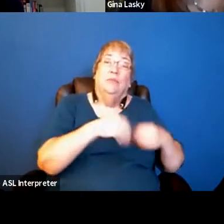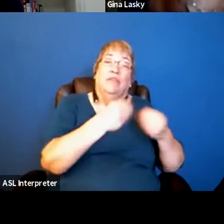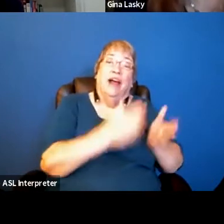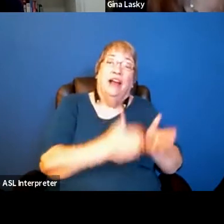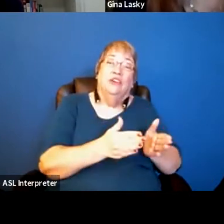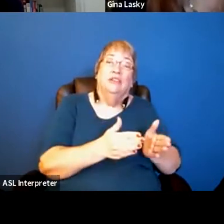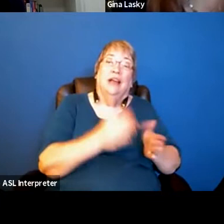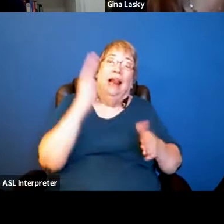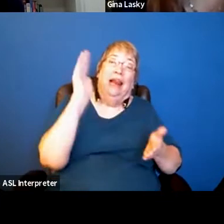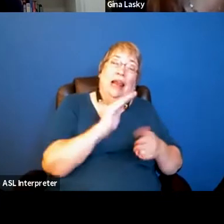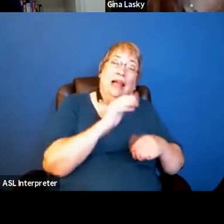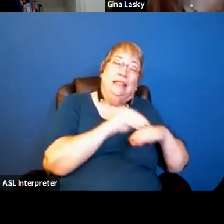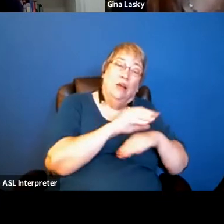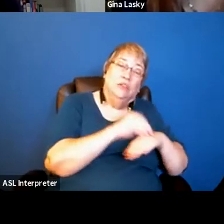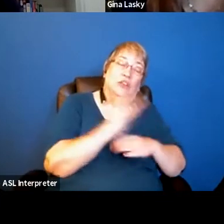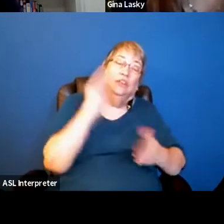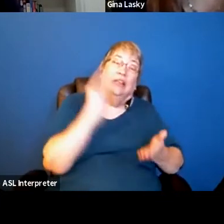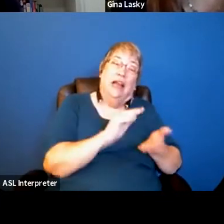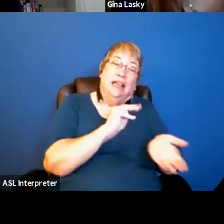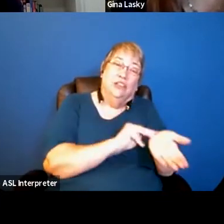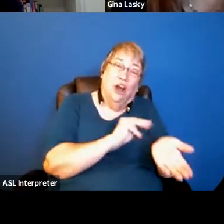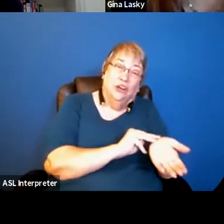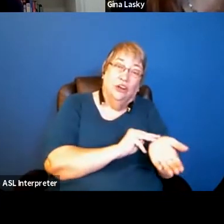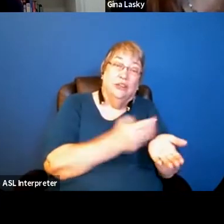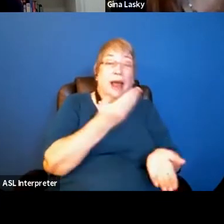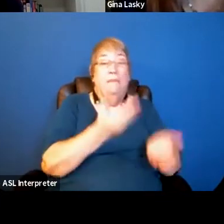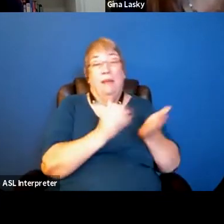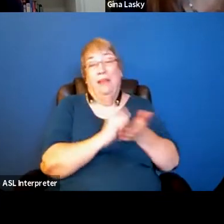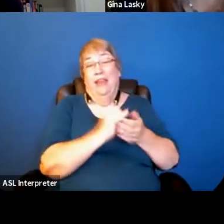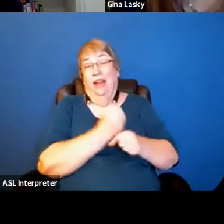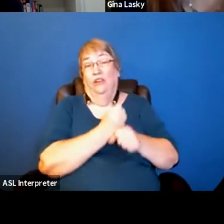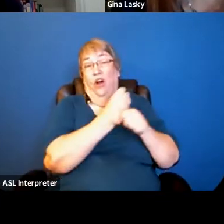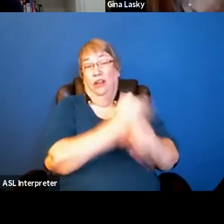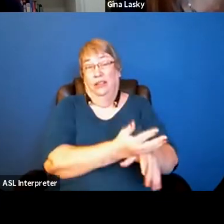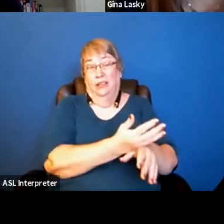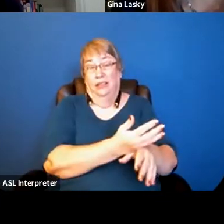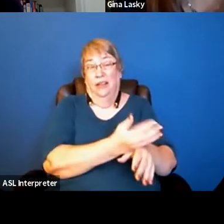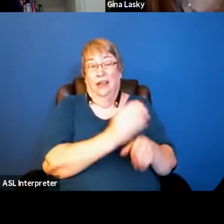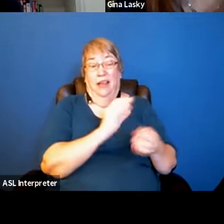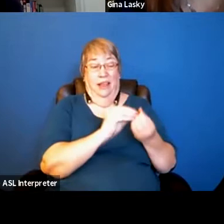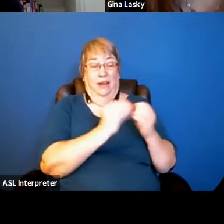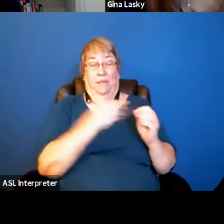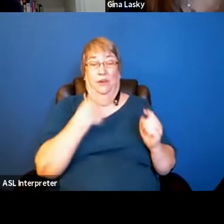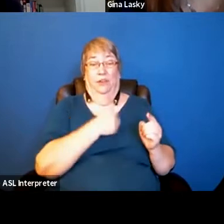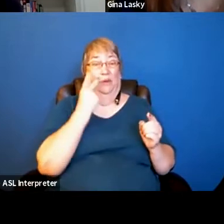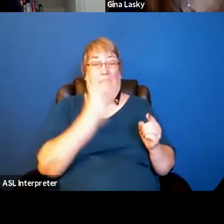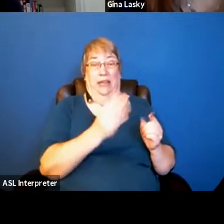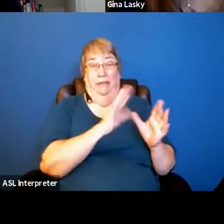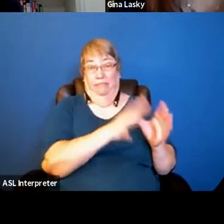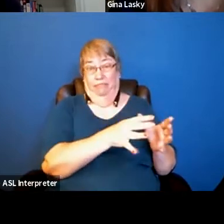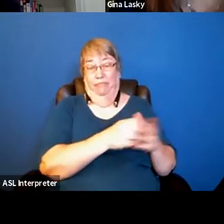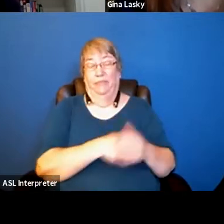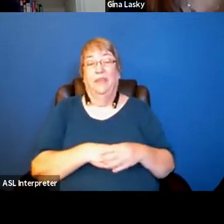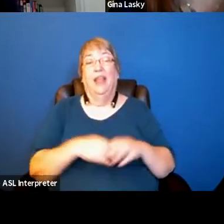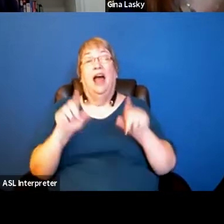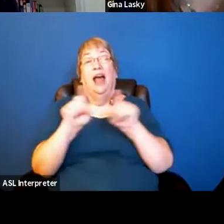and that this may, to some extent, be resulting in poor behavioral health outcomes that we have seen in those parts of the state. Additionally,